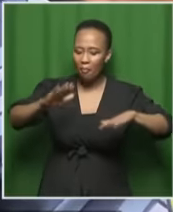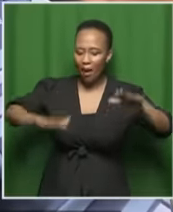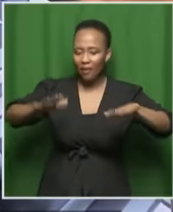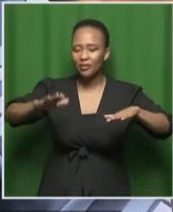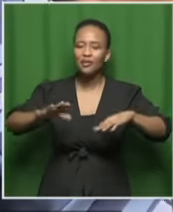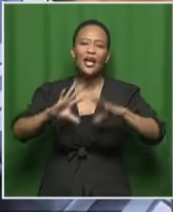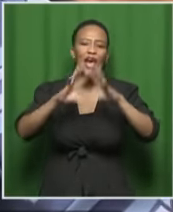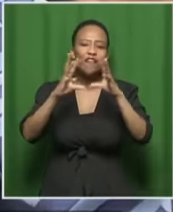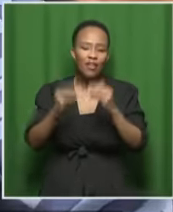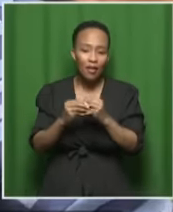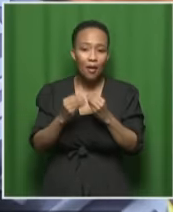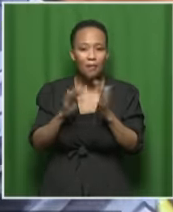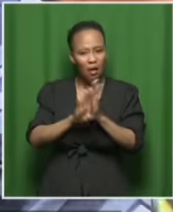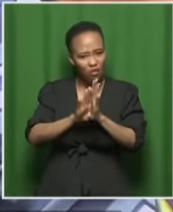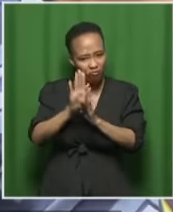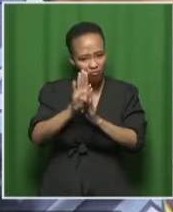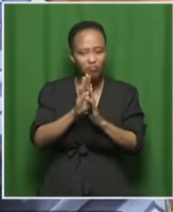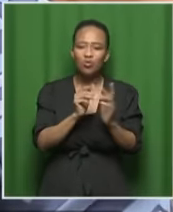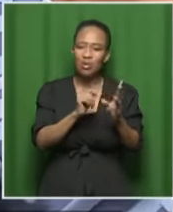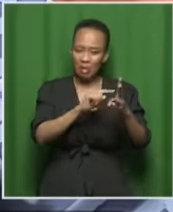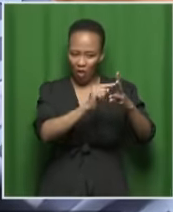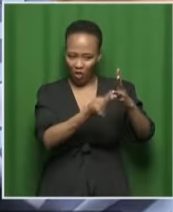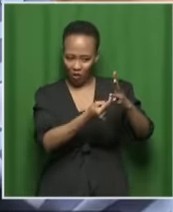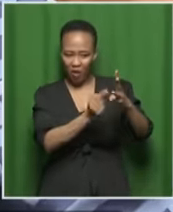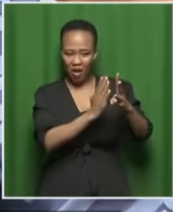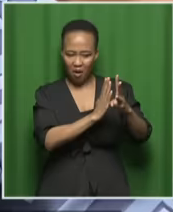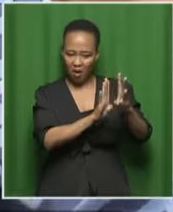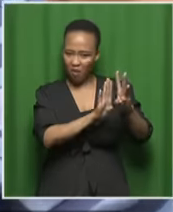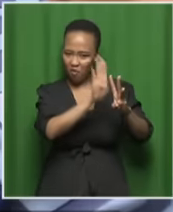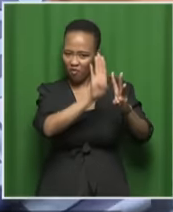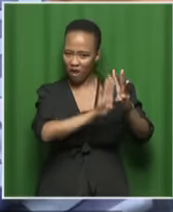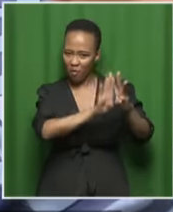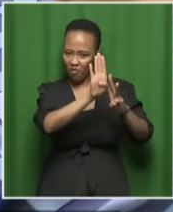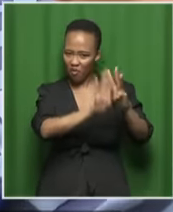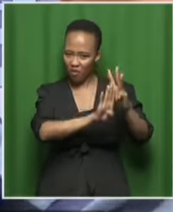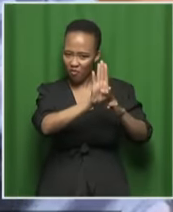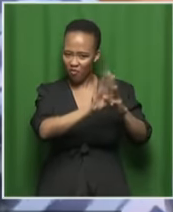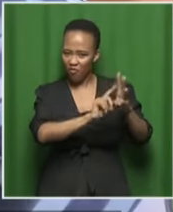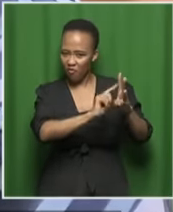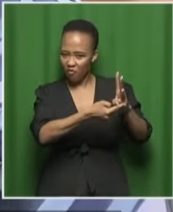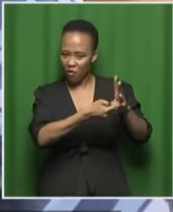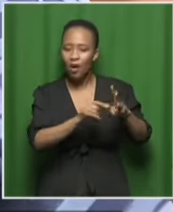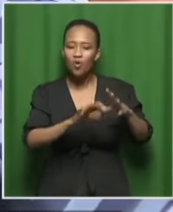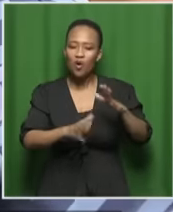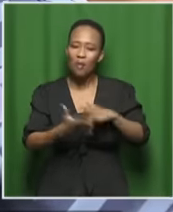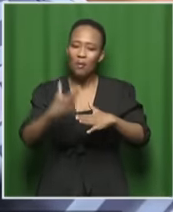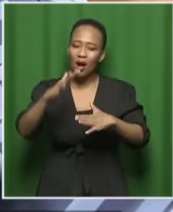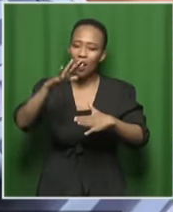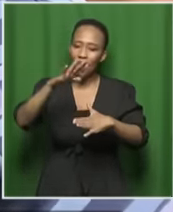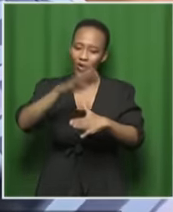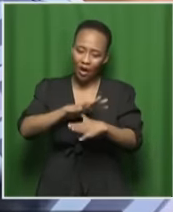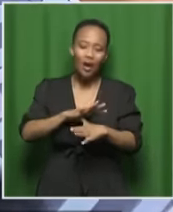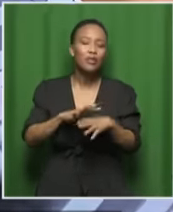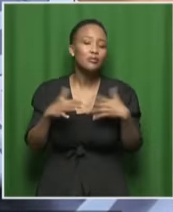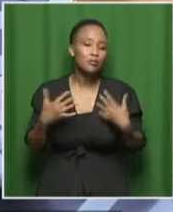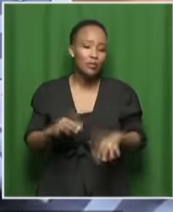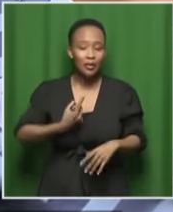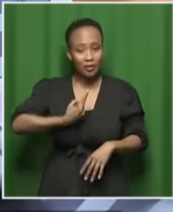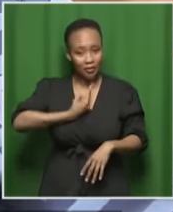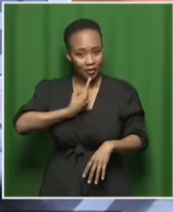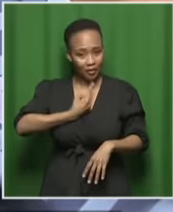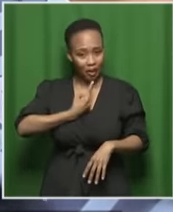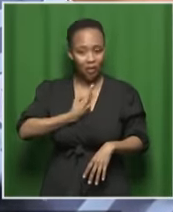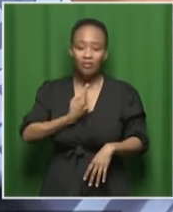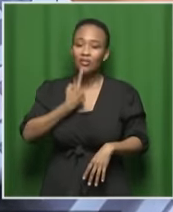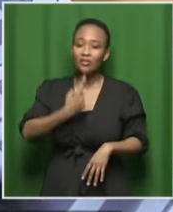the improvement of informal settlement, the improvement of hostels, it's something that we've prioritized. Myself, I'm saying, we are the